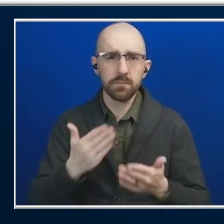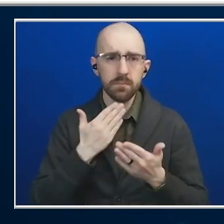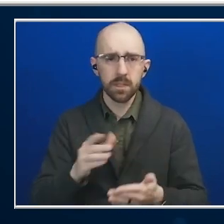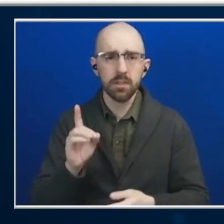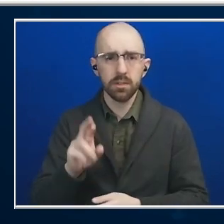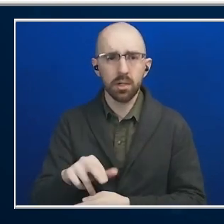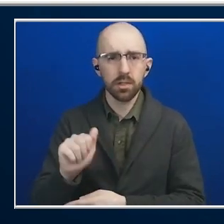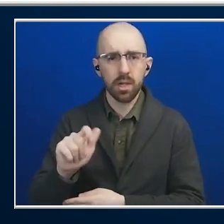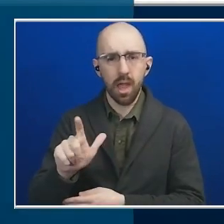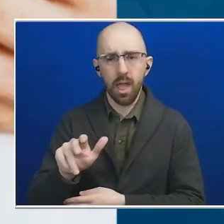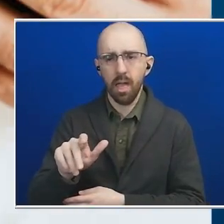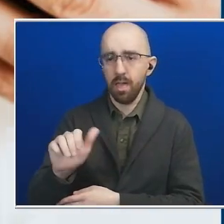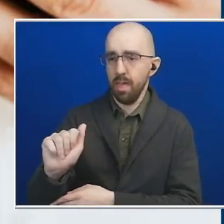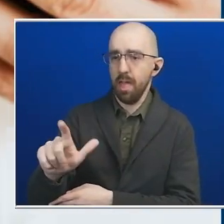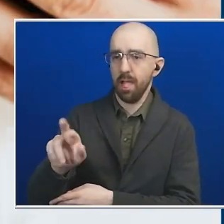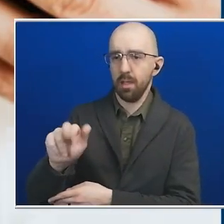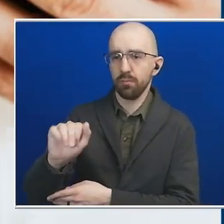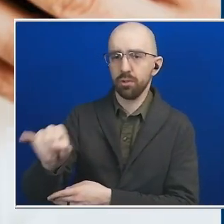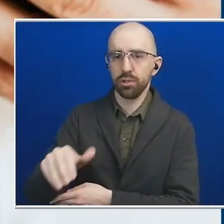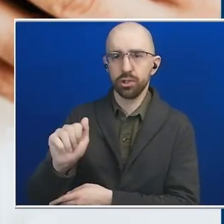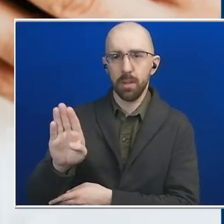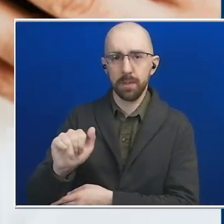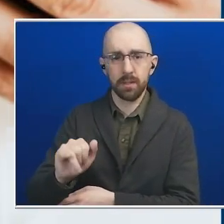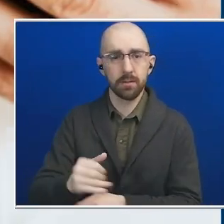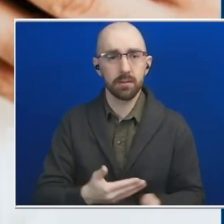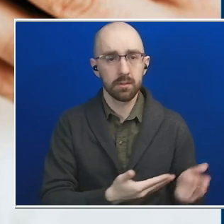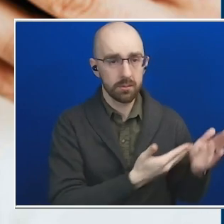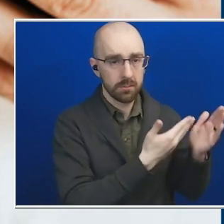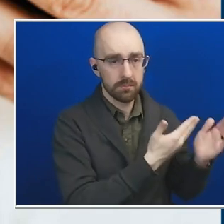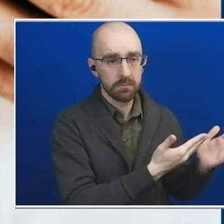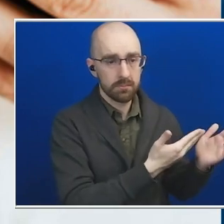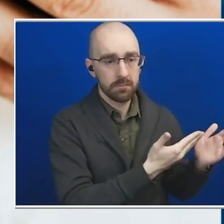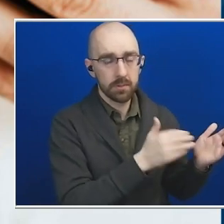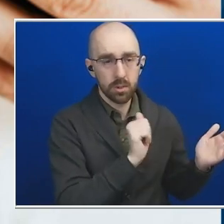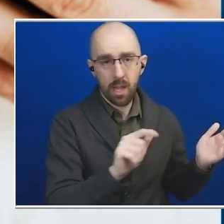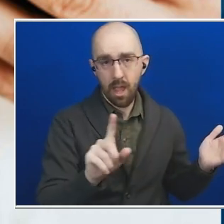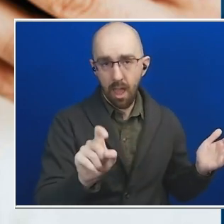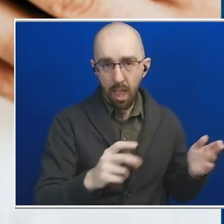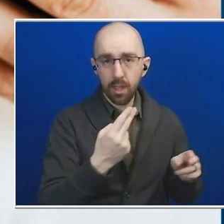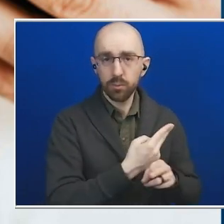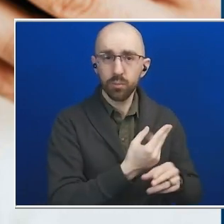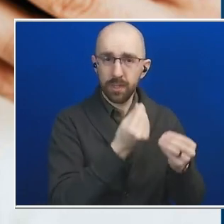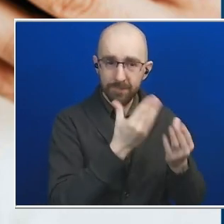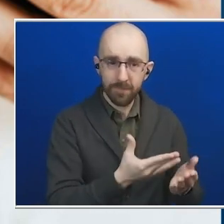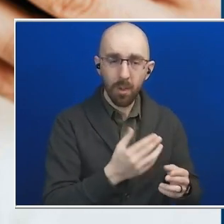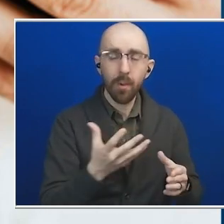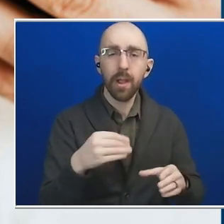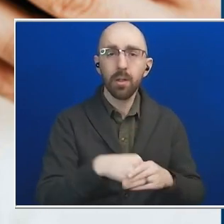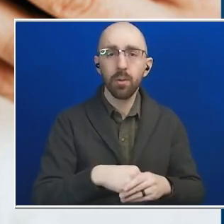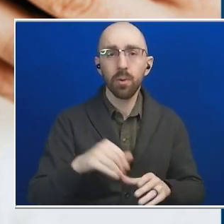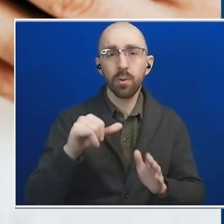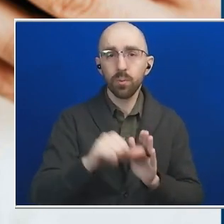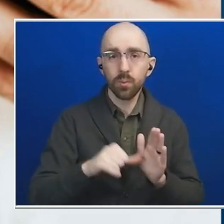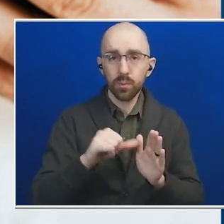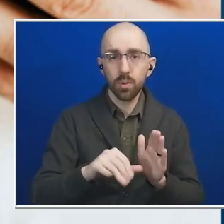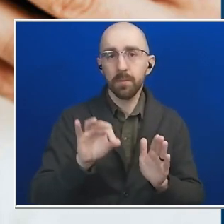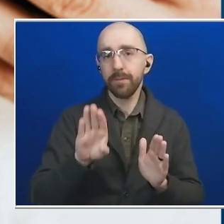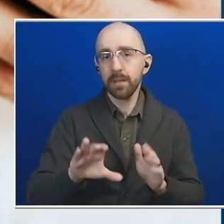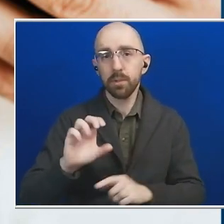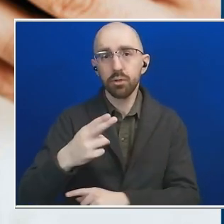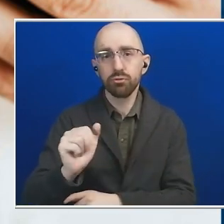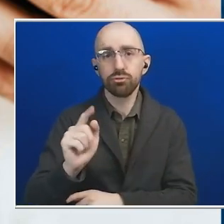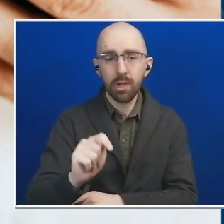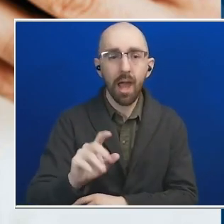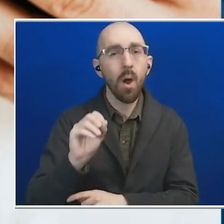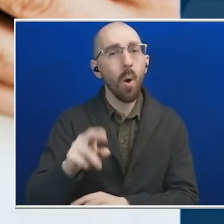We're here to answer your questions. Please send them in using the info on your screen. That includes the chat on YouTube or Facebook, or emailing the Medical